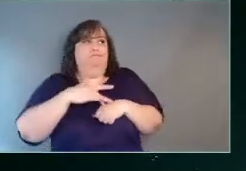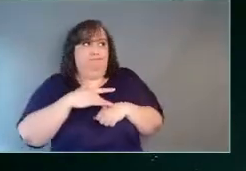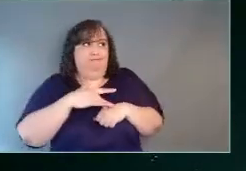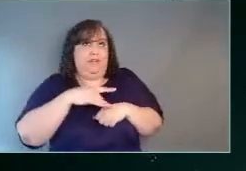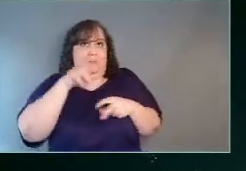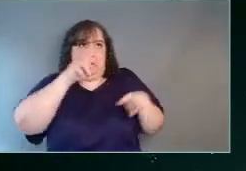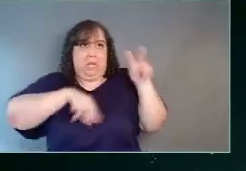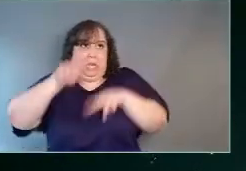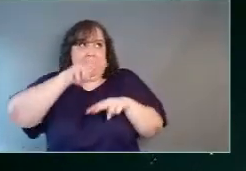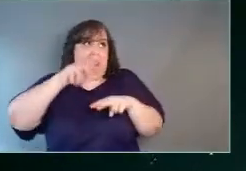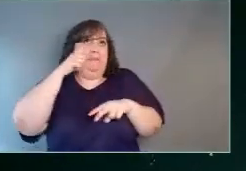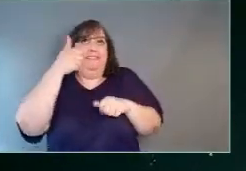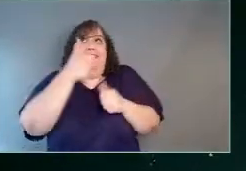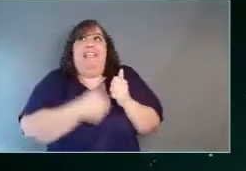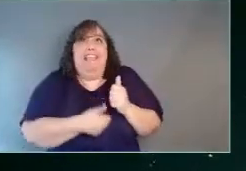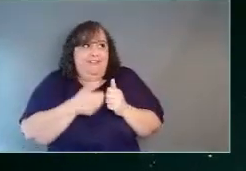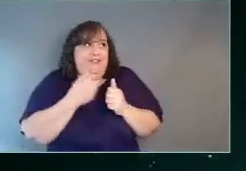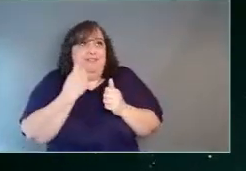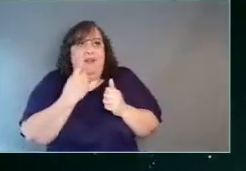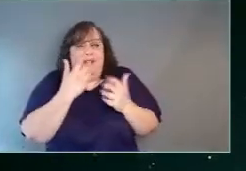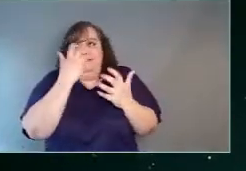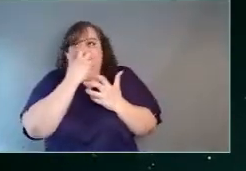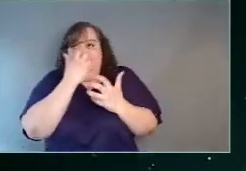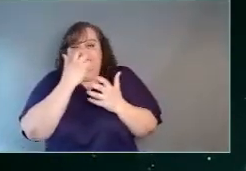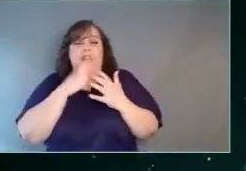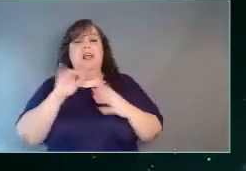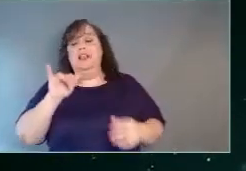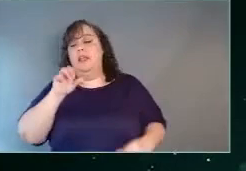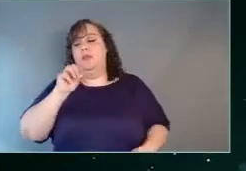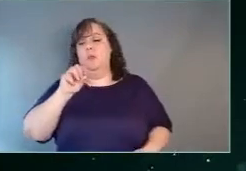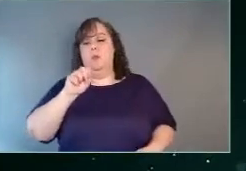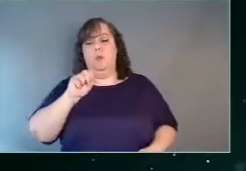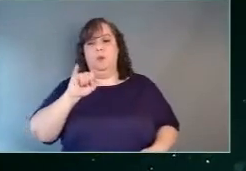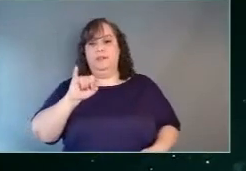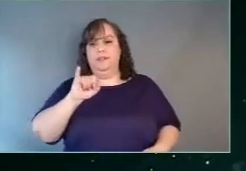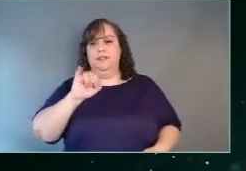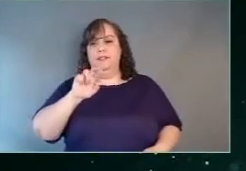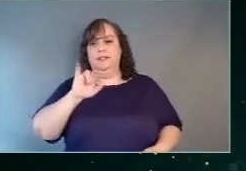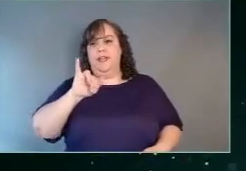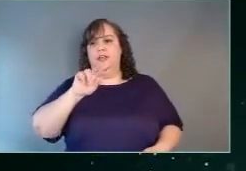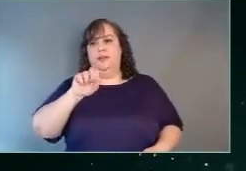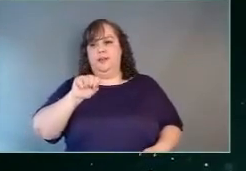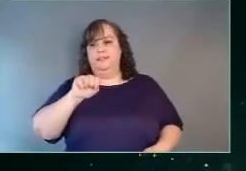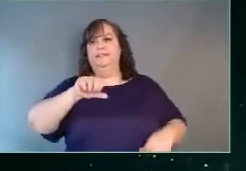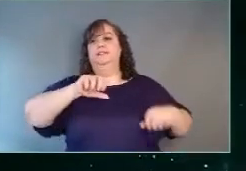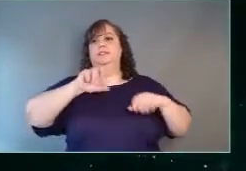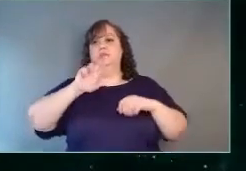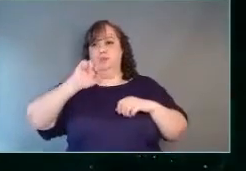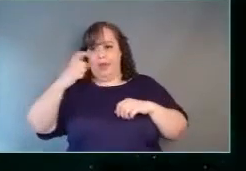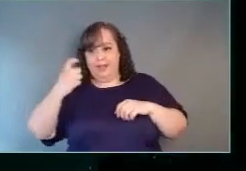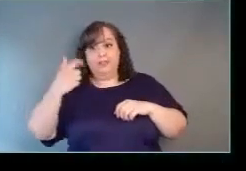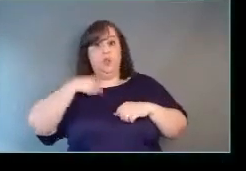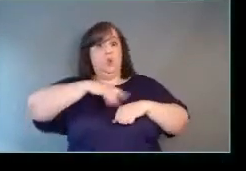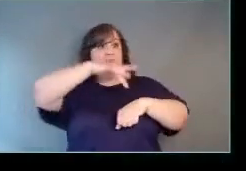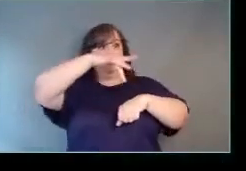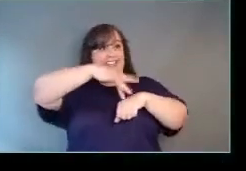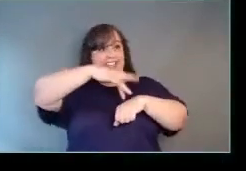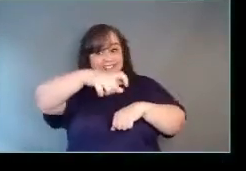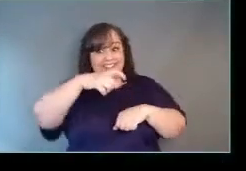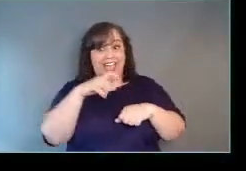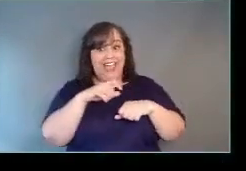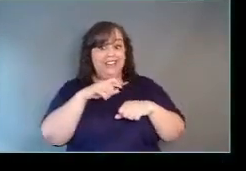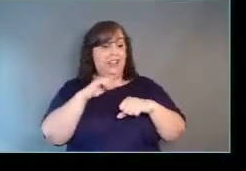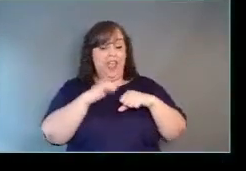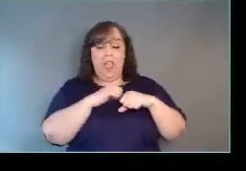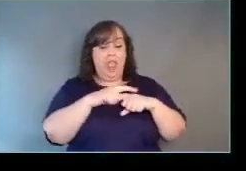asteroid surprises. So thinking about like OSIRIS-REx, right? So we touched this asteroid and it behaved in a totally